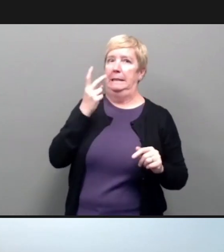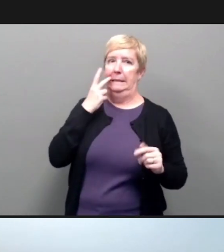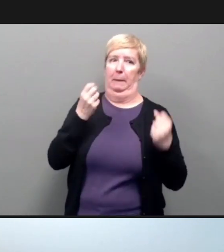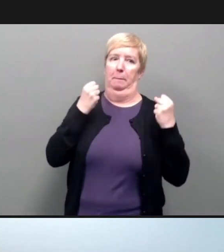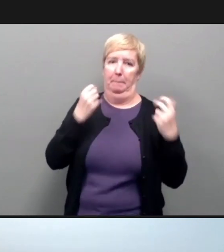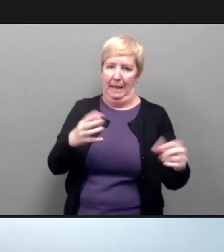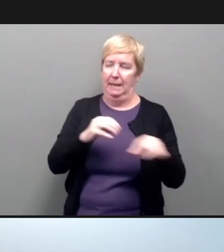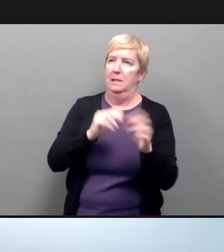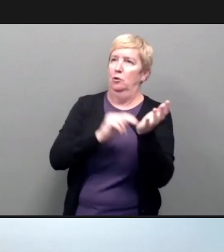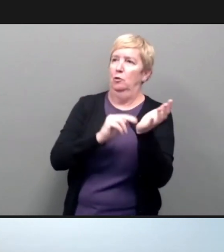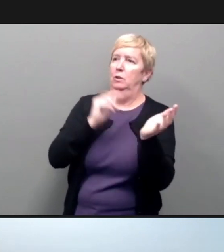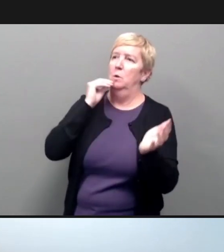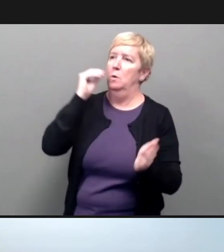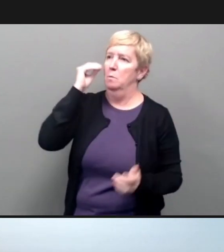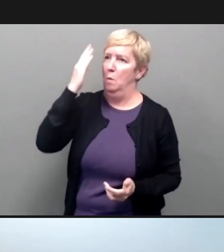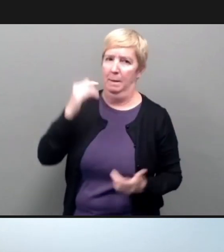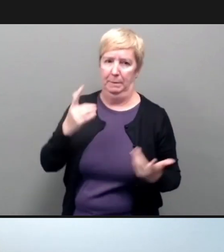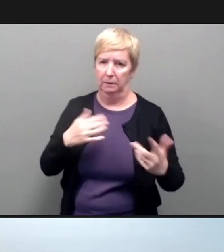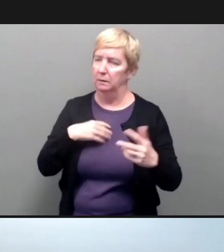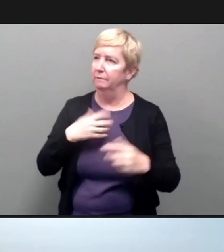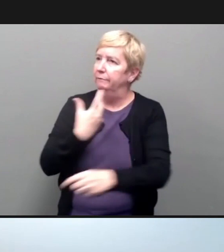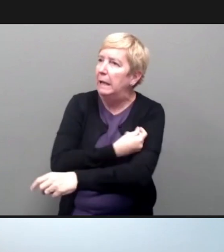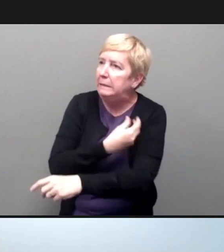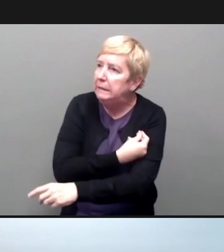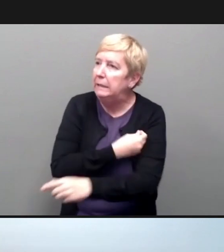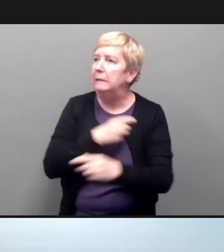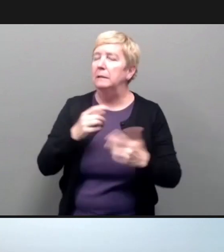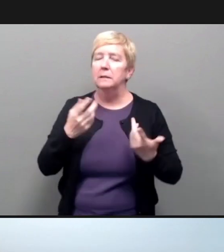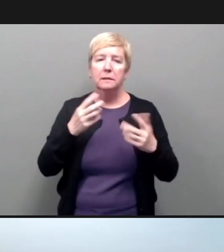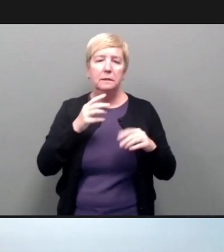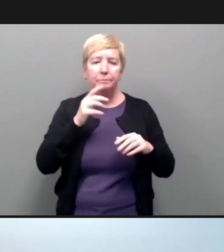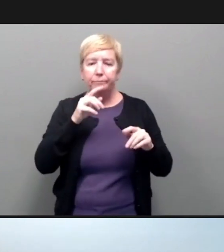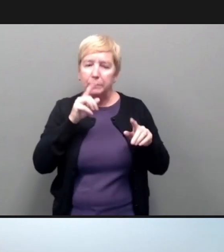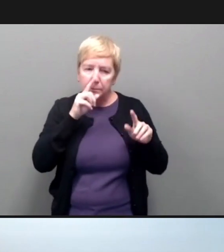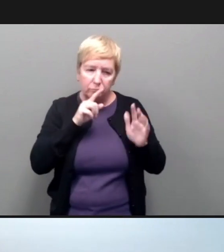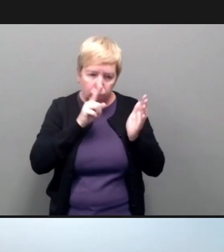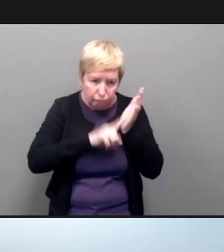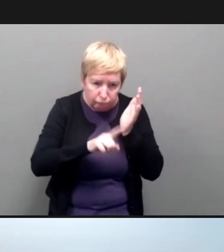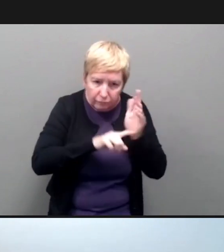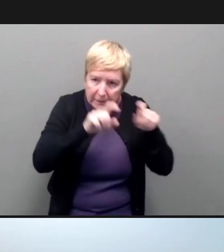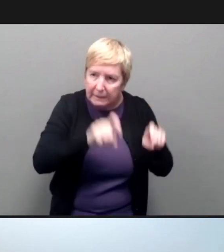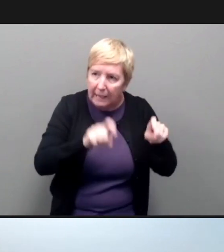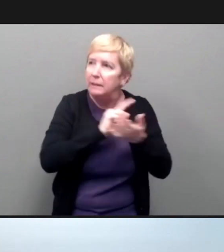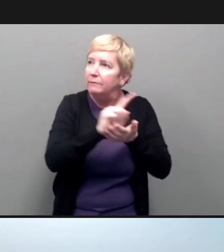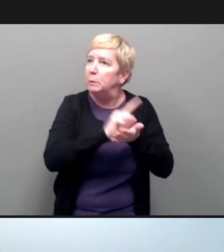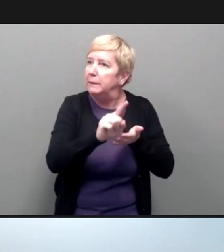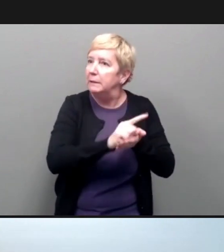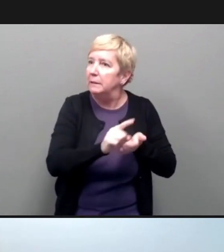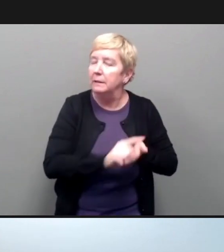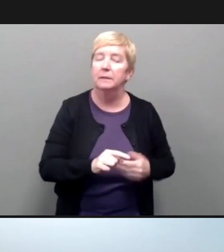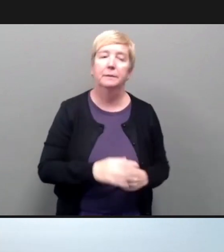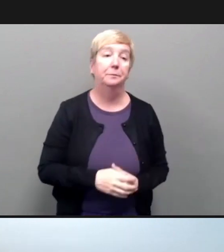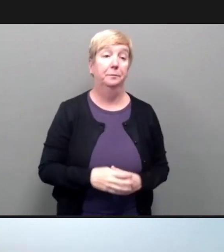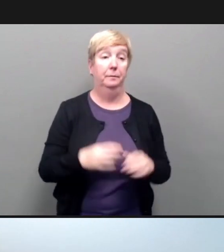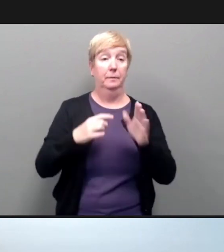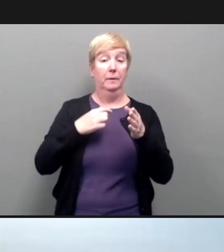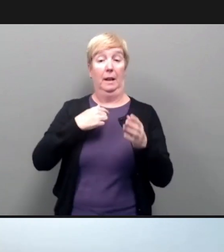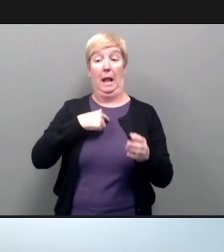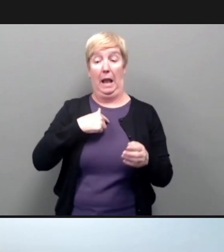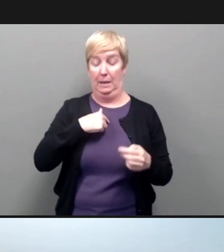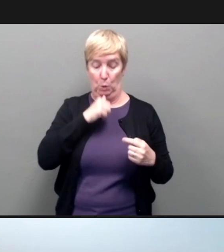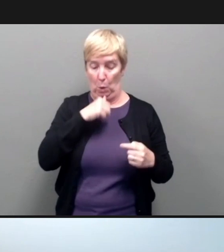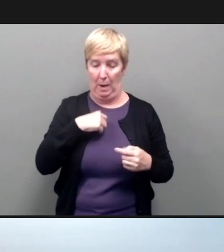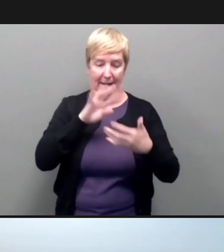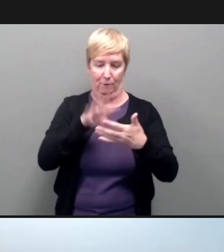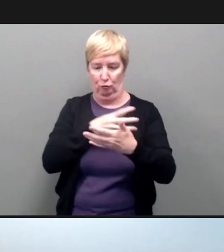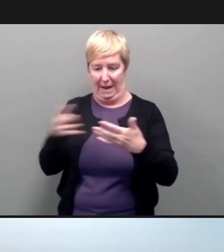heavy testing, surveillance testing every week, things like that. I too, Chris, I don't have a graph to look at, but